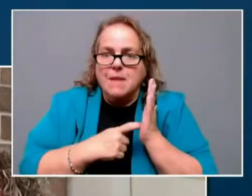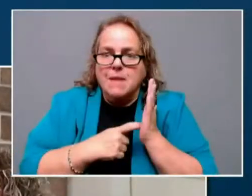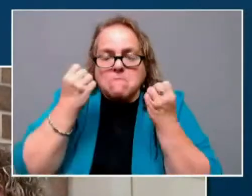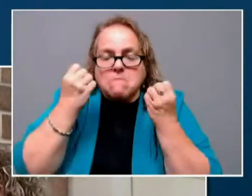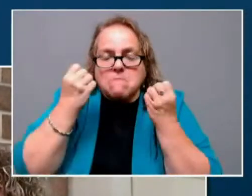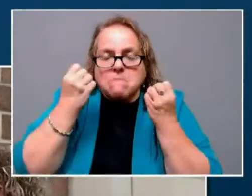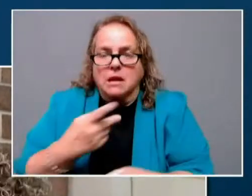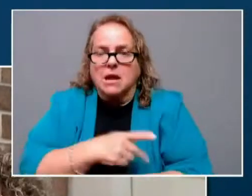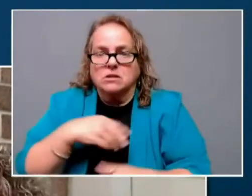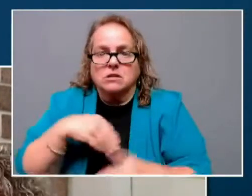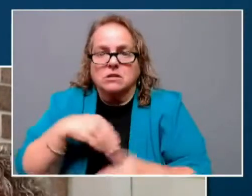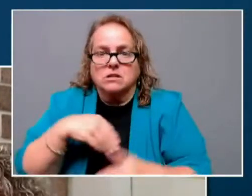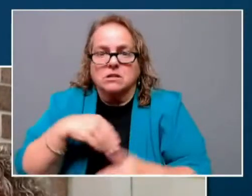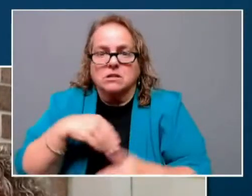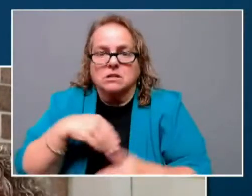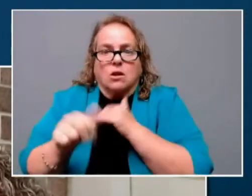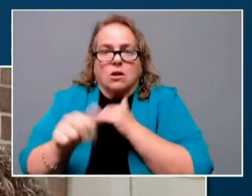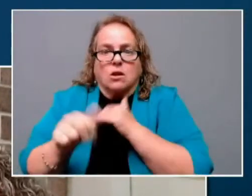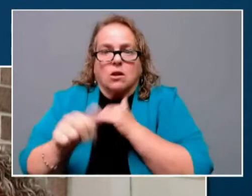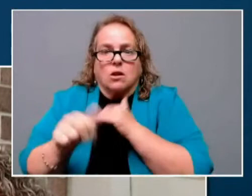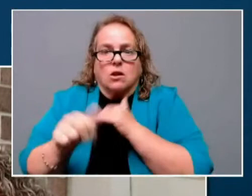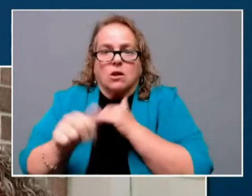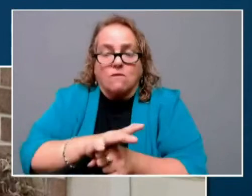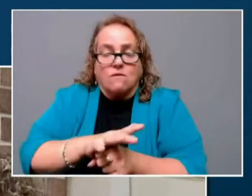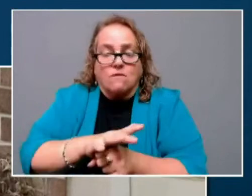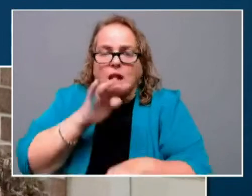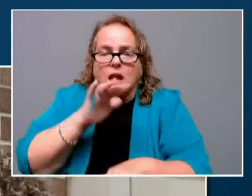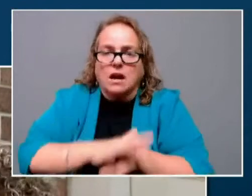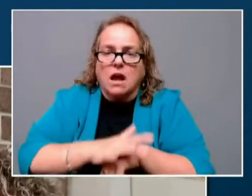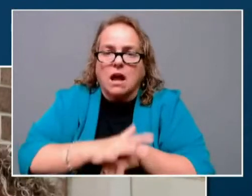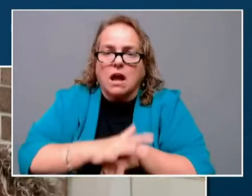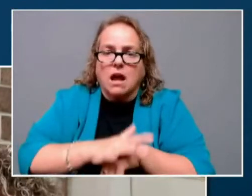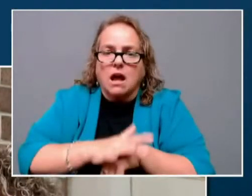and not enough space to get everybody this treatment that could be helpful.